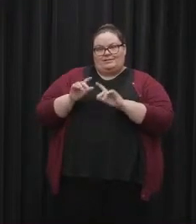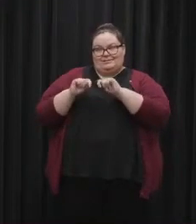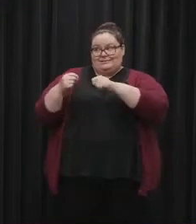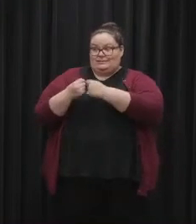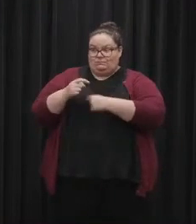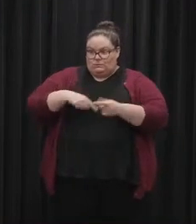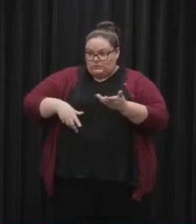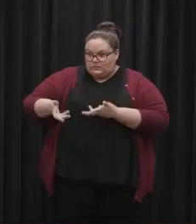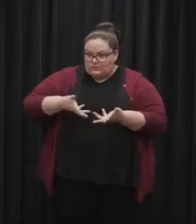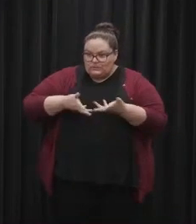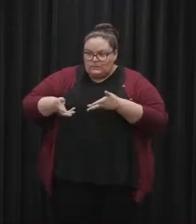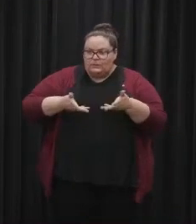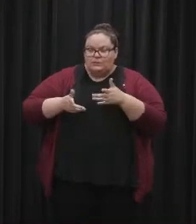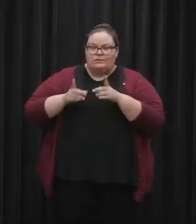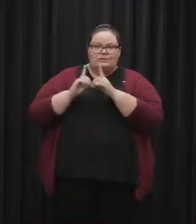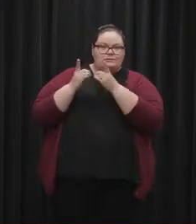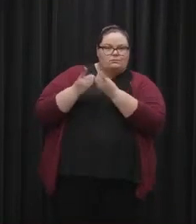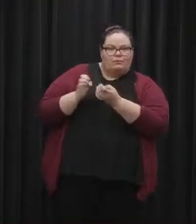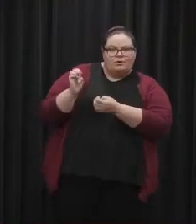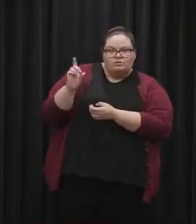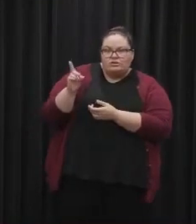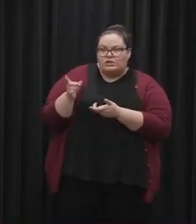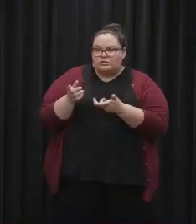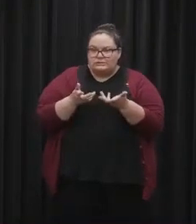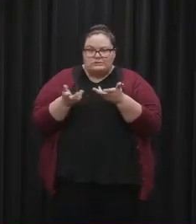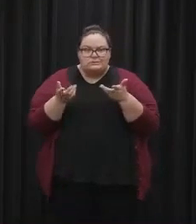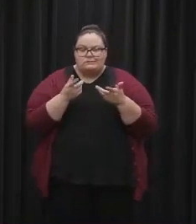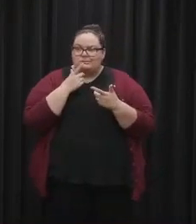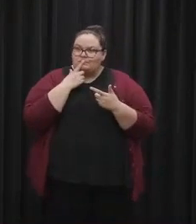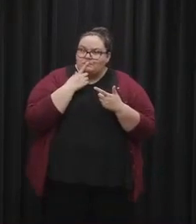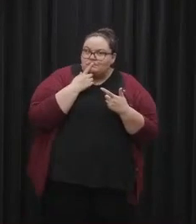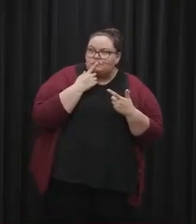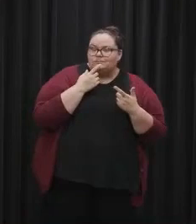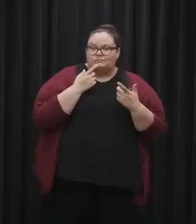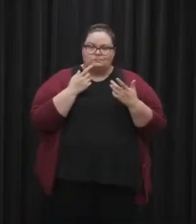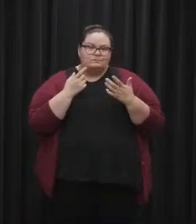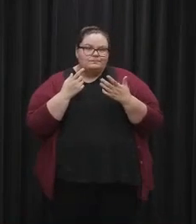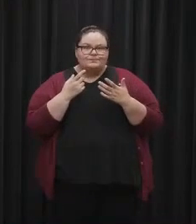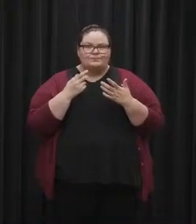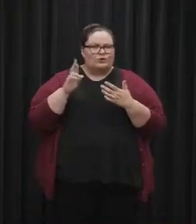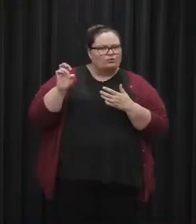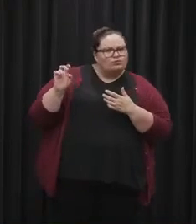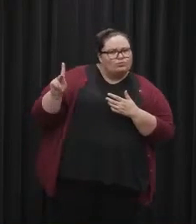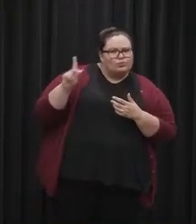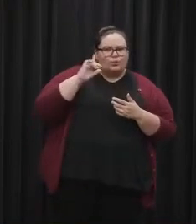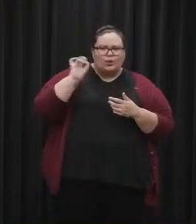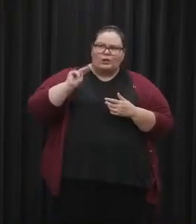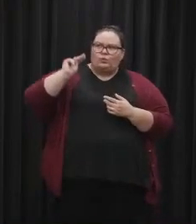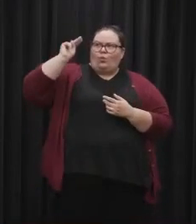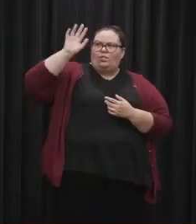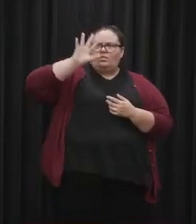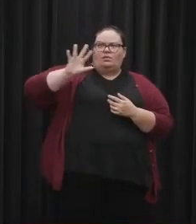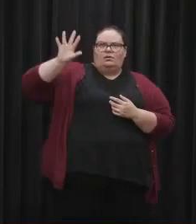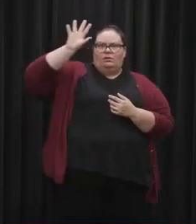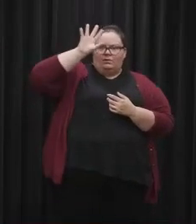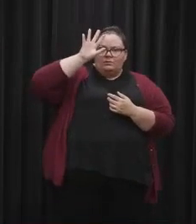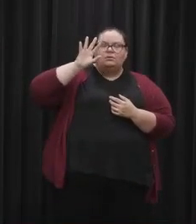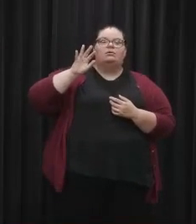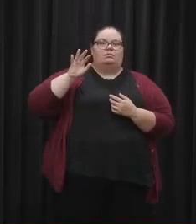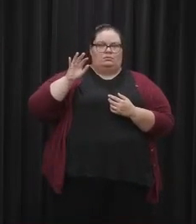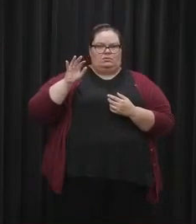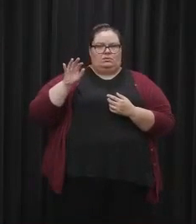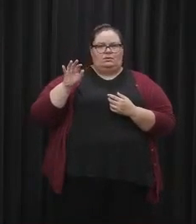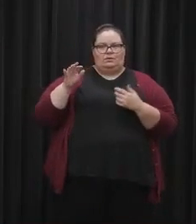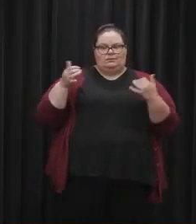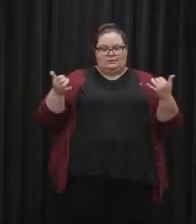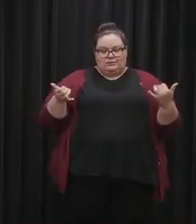team, with Department of Education, around the different risks up in the north around schools. And